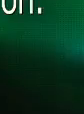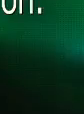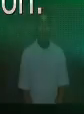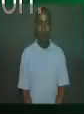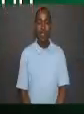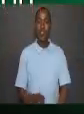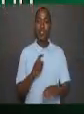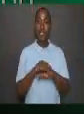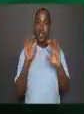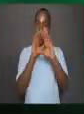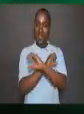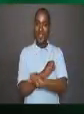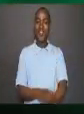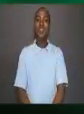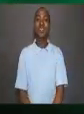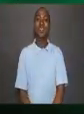Time's up.